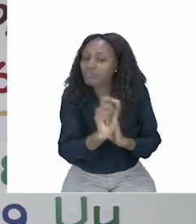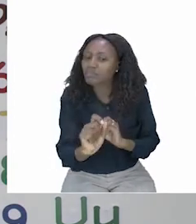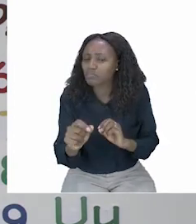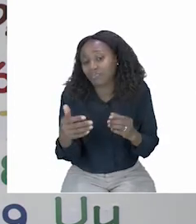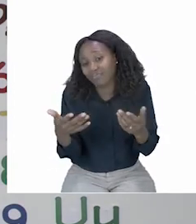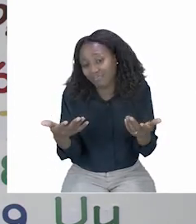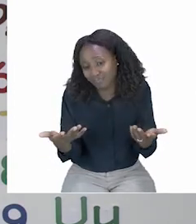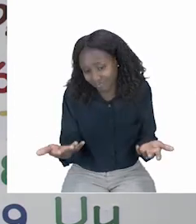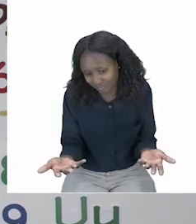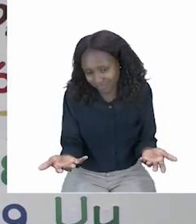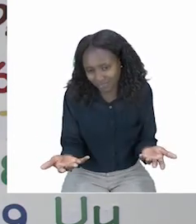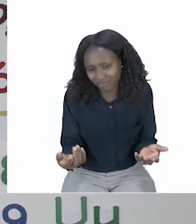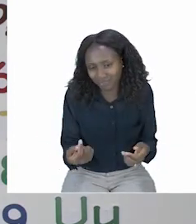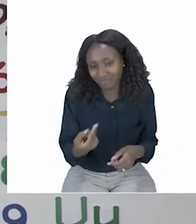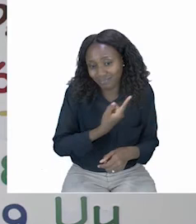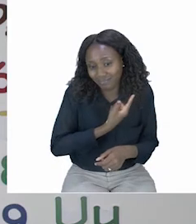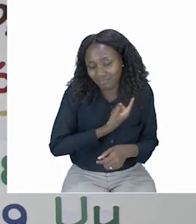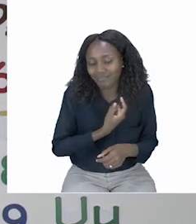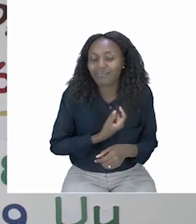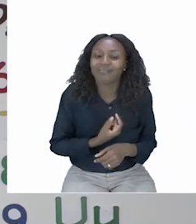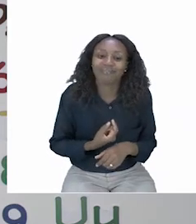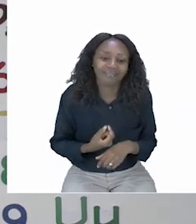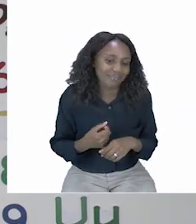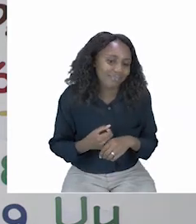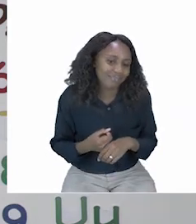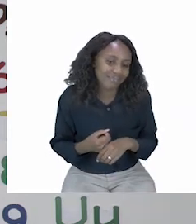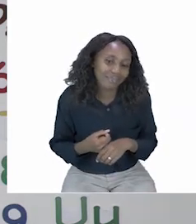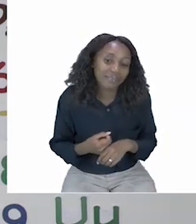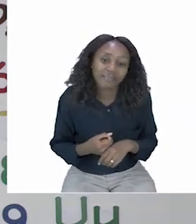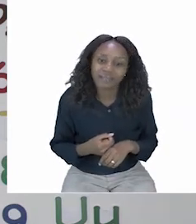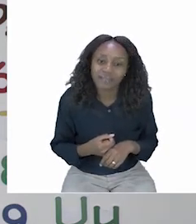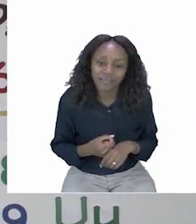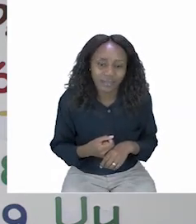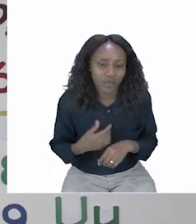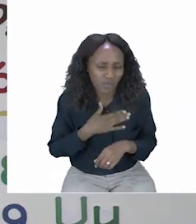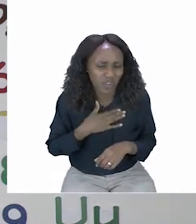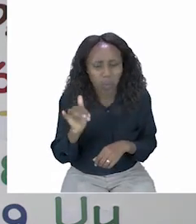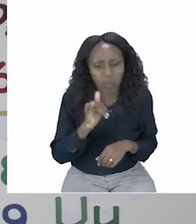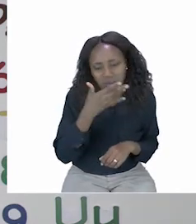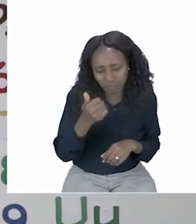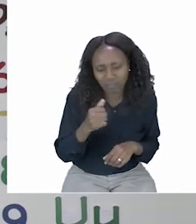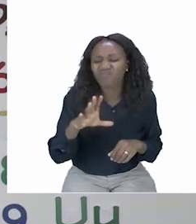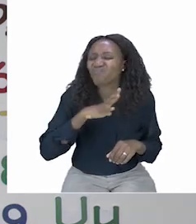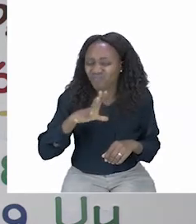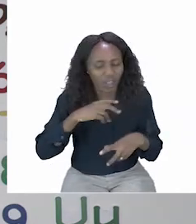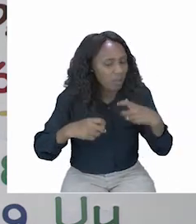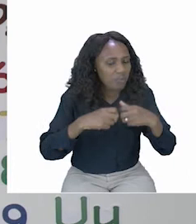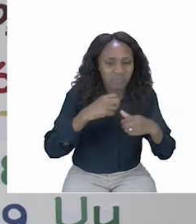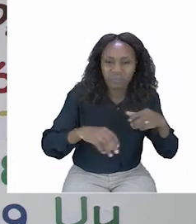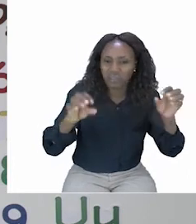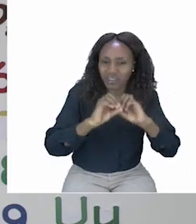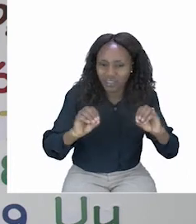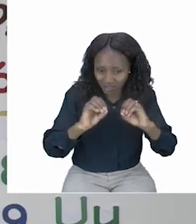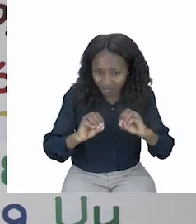can use the numbers themselves. Whatever works for you. Remember, everybody in the